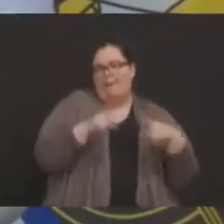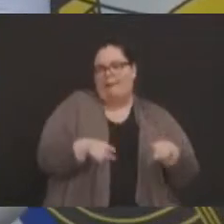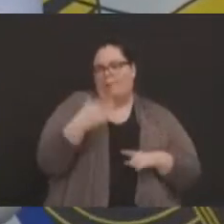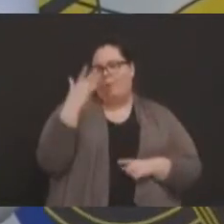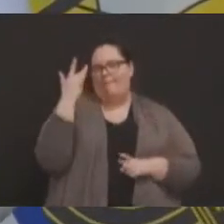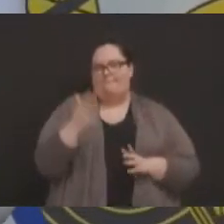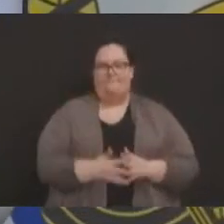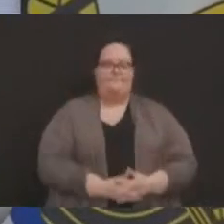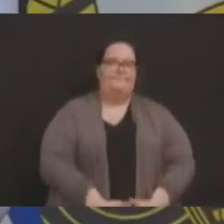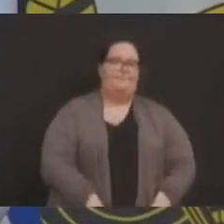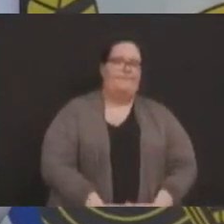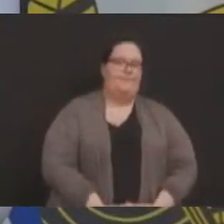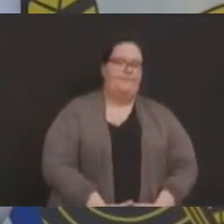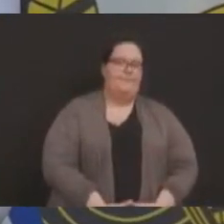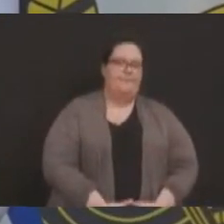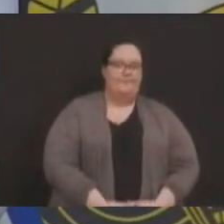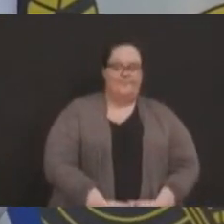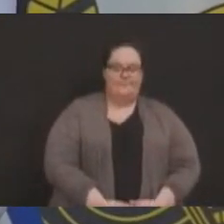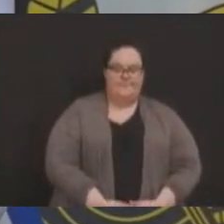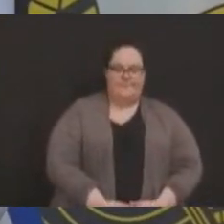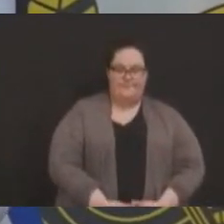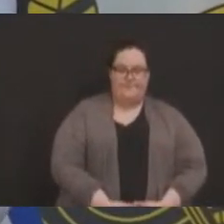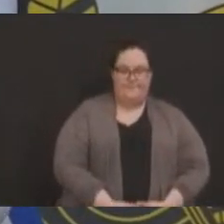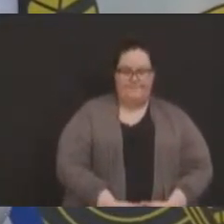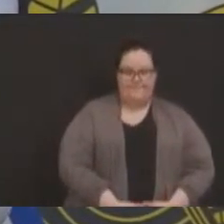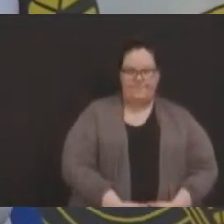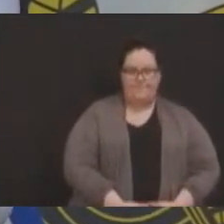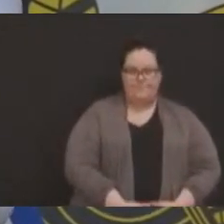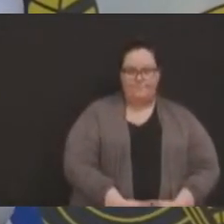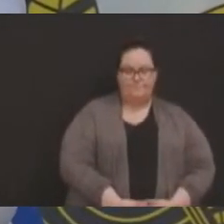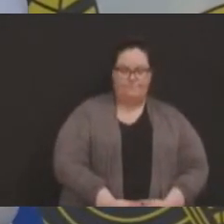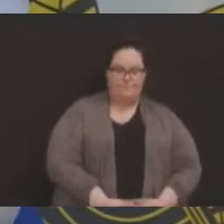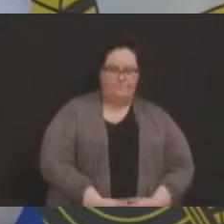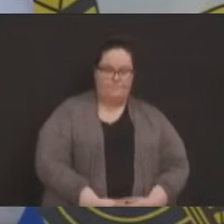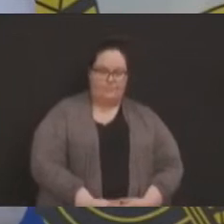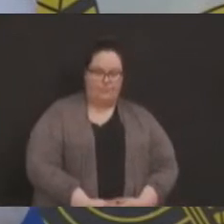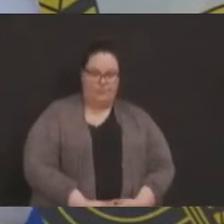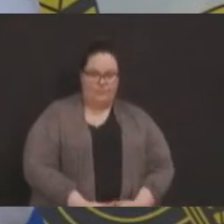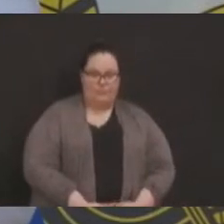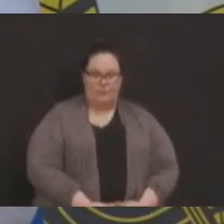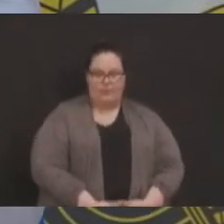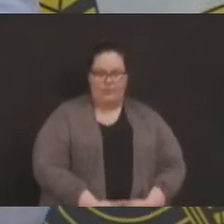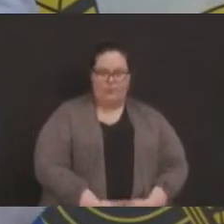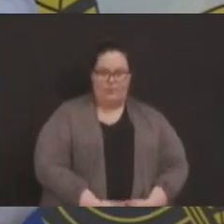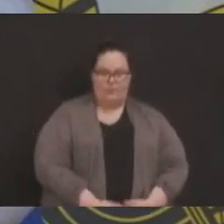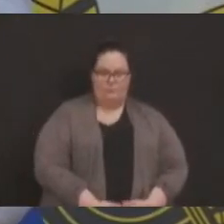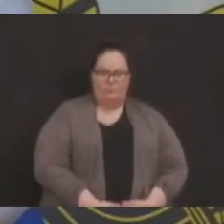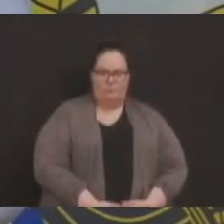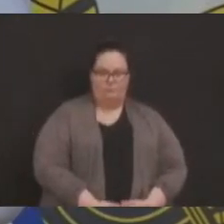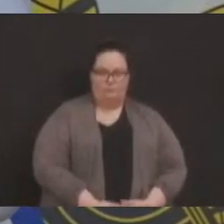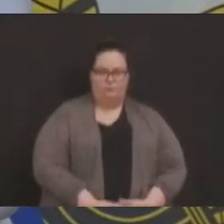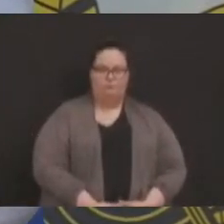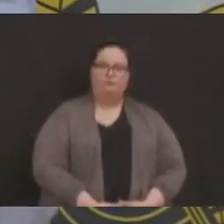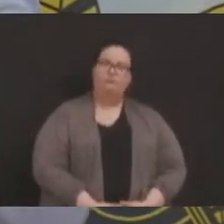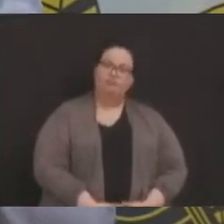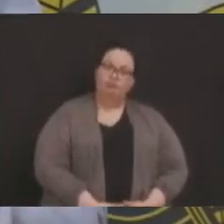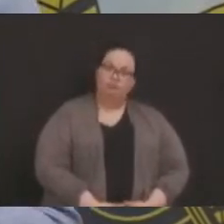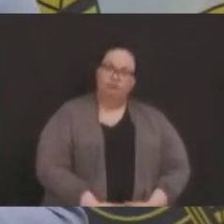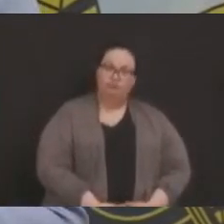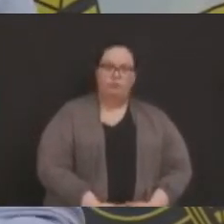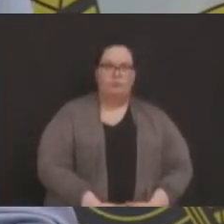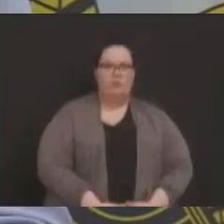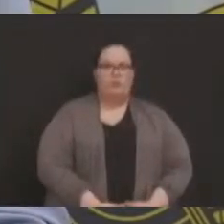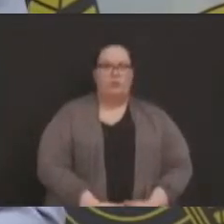Well, I can certainly bring that back to our team. But as of right now, again, the protocols around our reporting